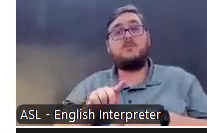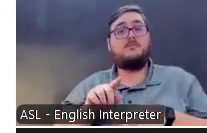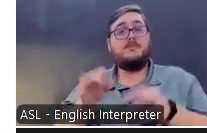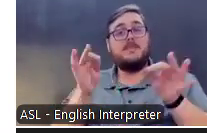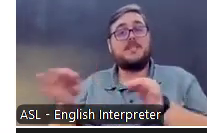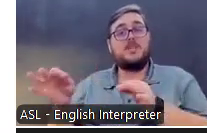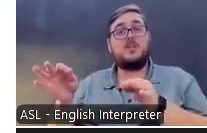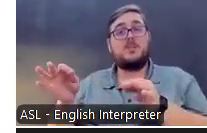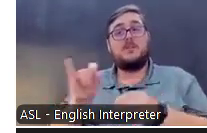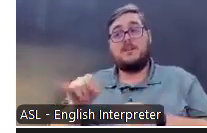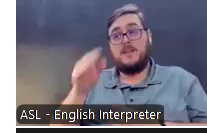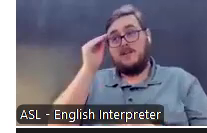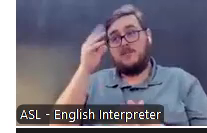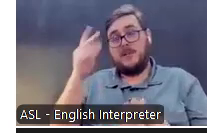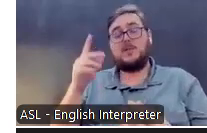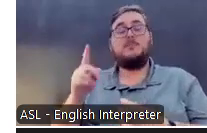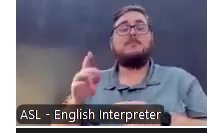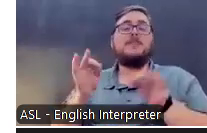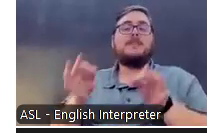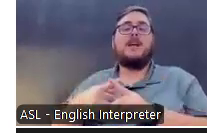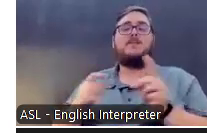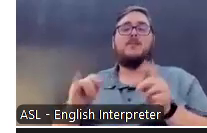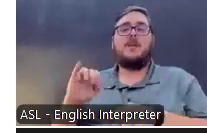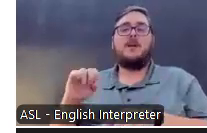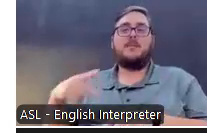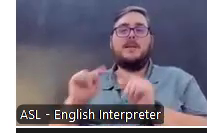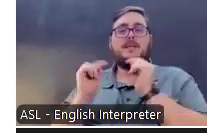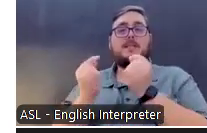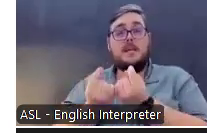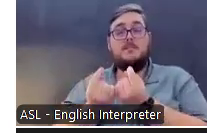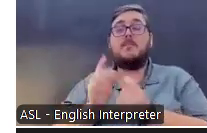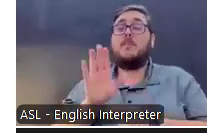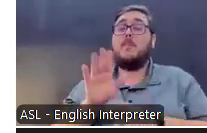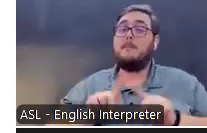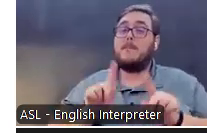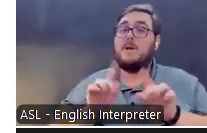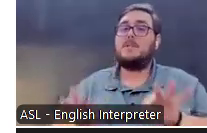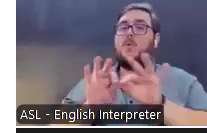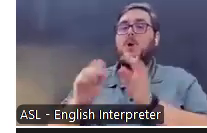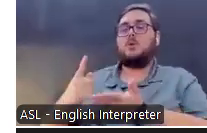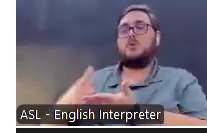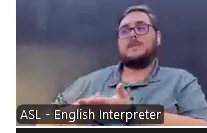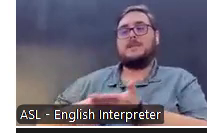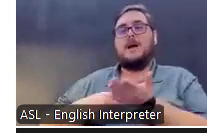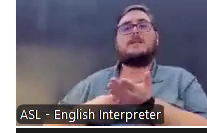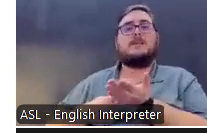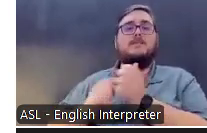these discussions. Again, having them could alleviate confusion about AT devices and services down the